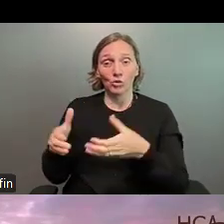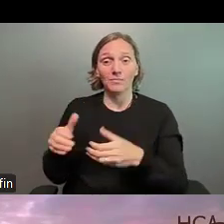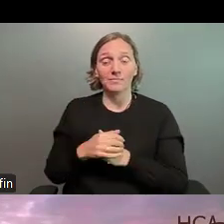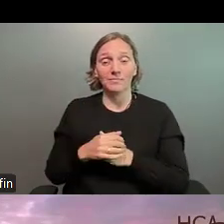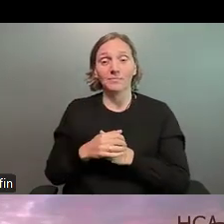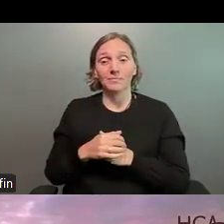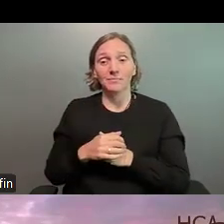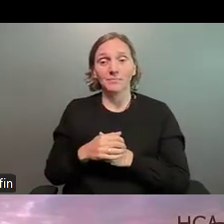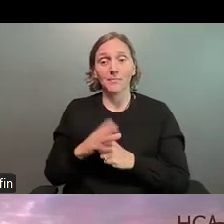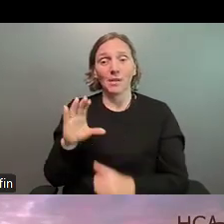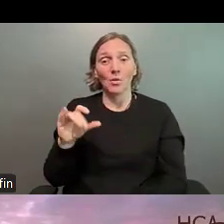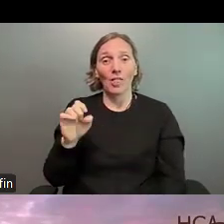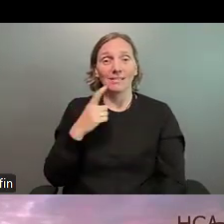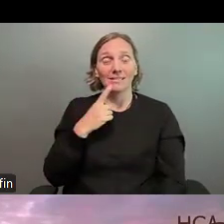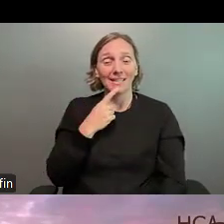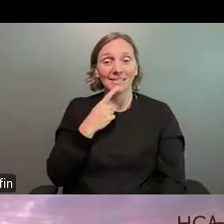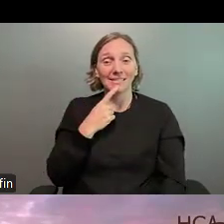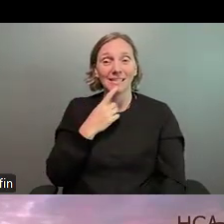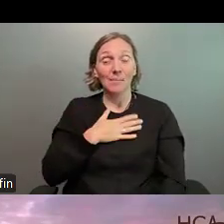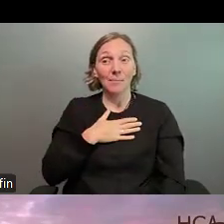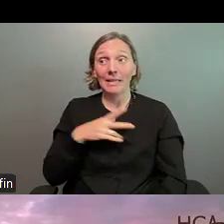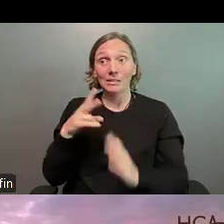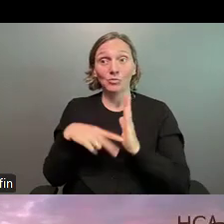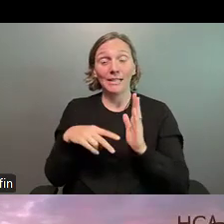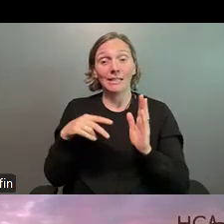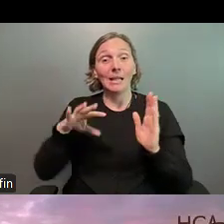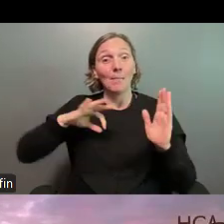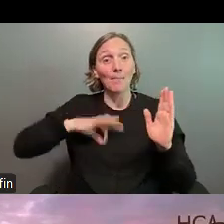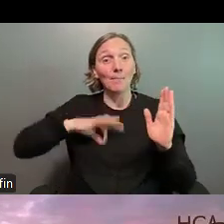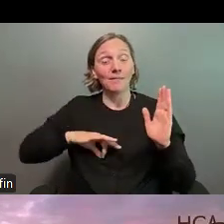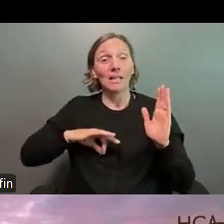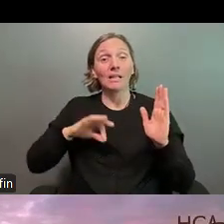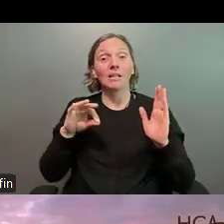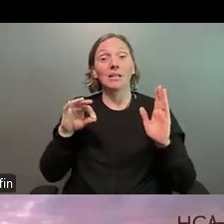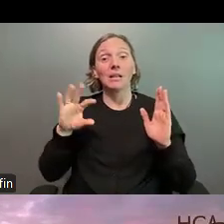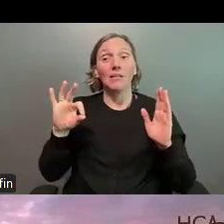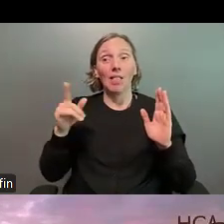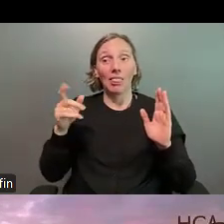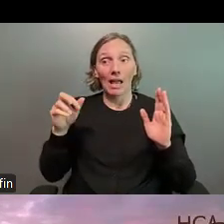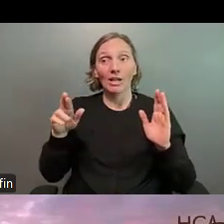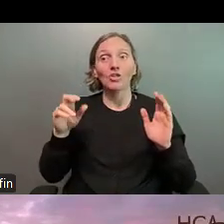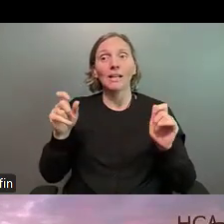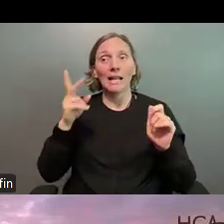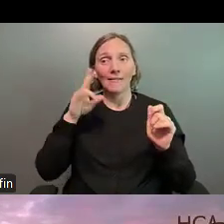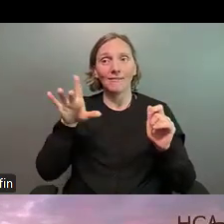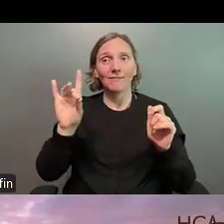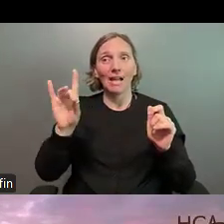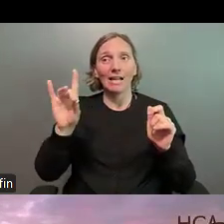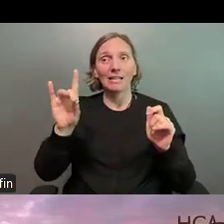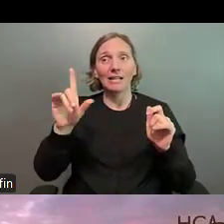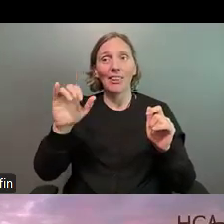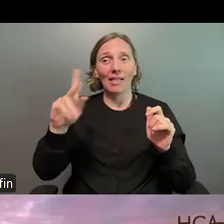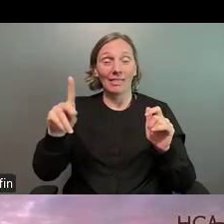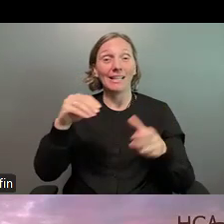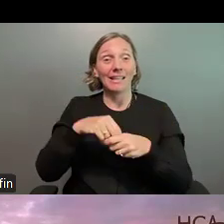I will point you to our benefit flyer, which I think is one of our links in the chat. So hopefully our team can help copy that back